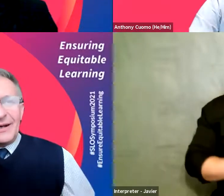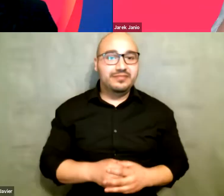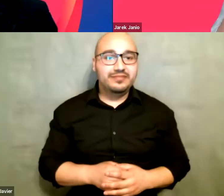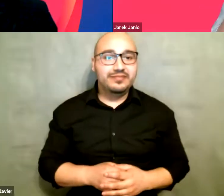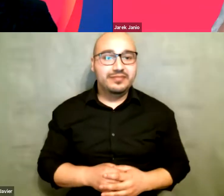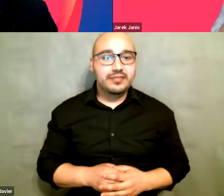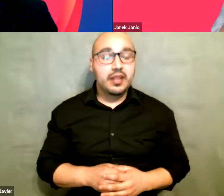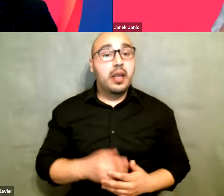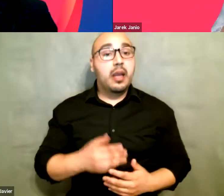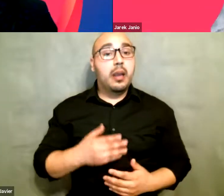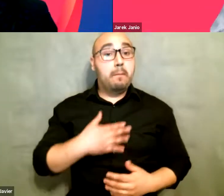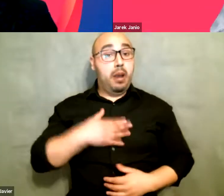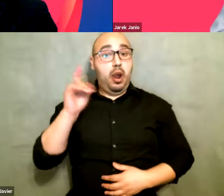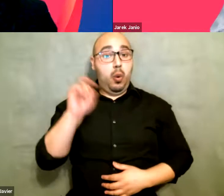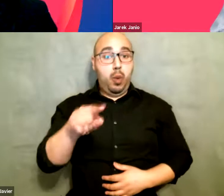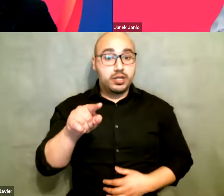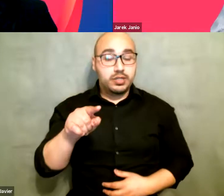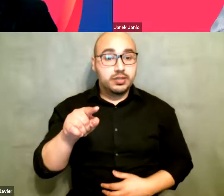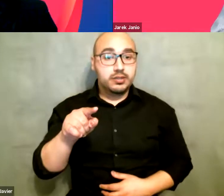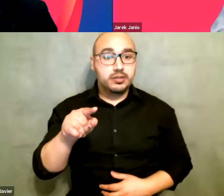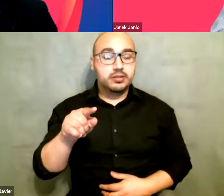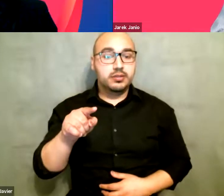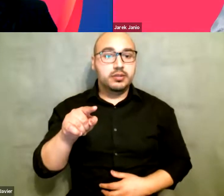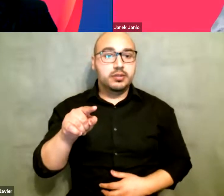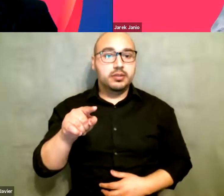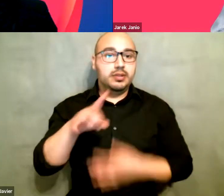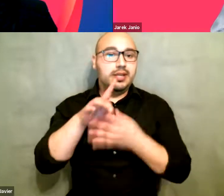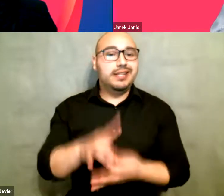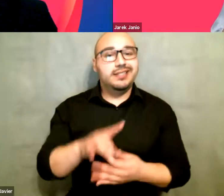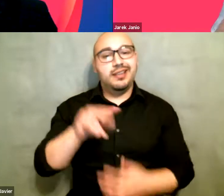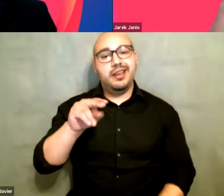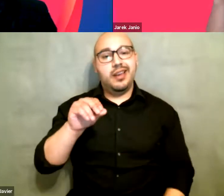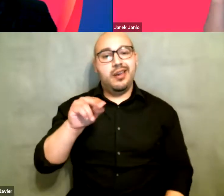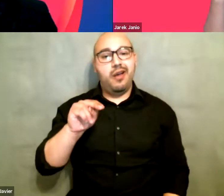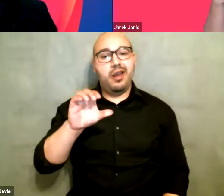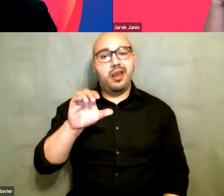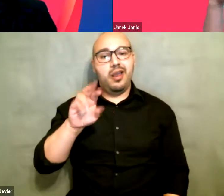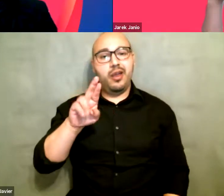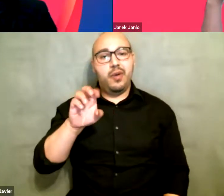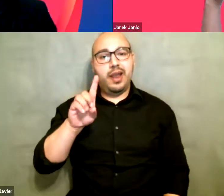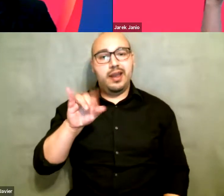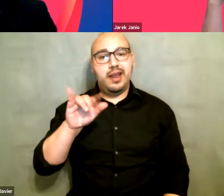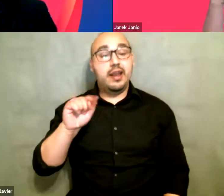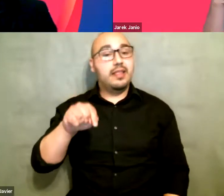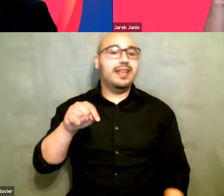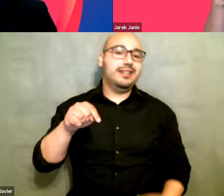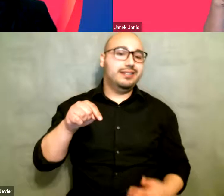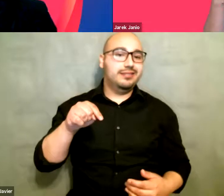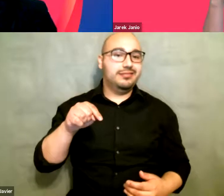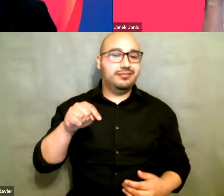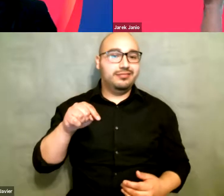end is going to be about non-credit. In this universe of skill